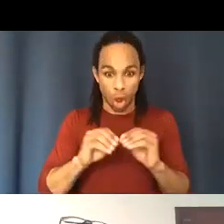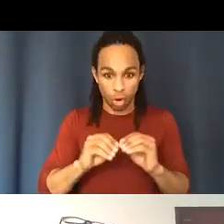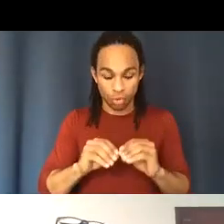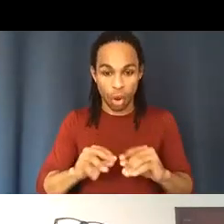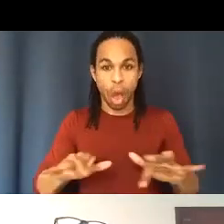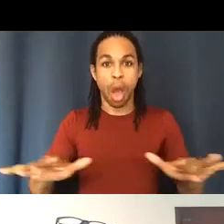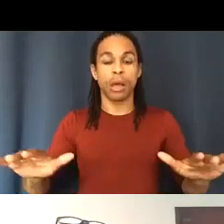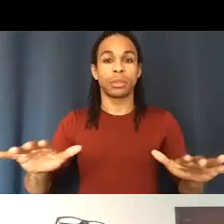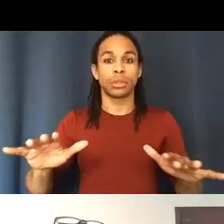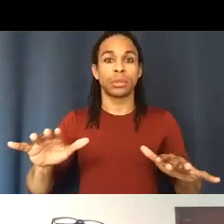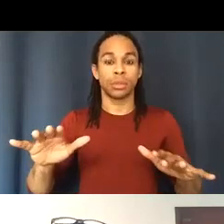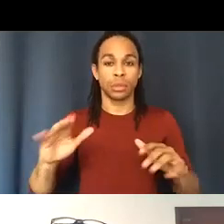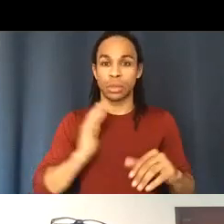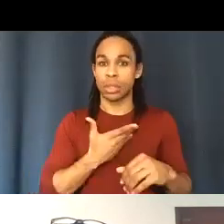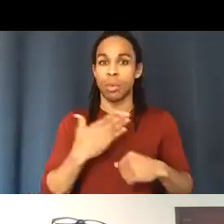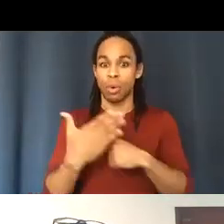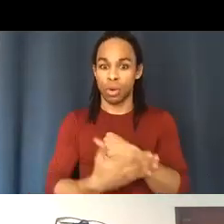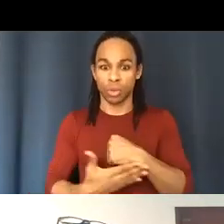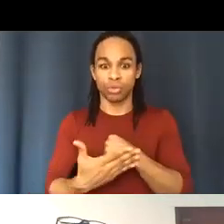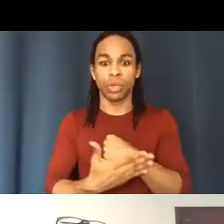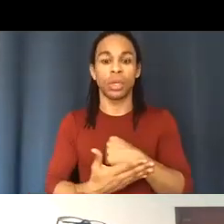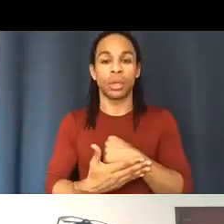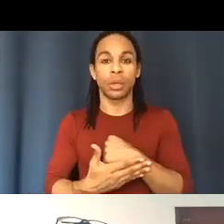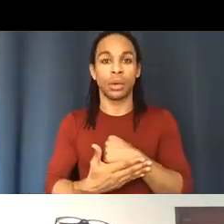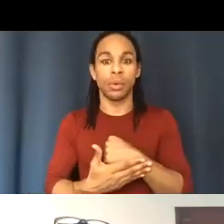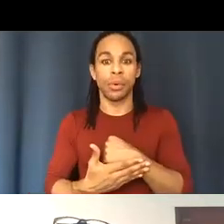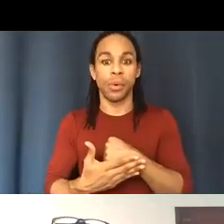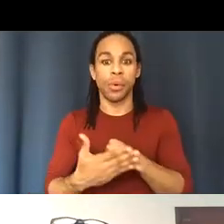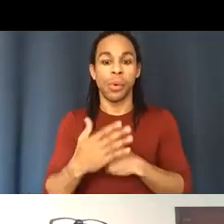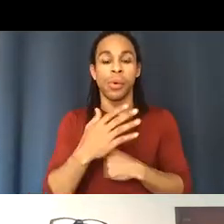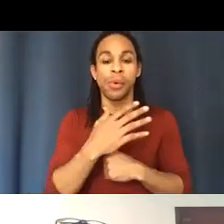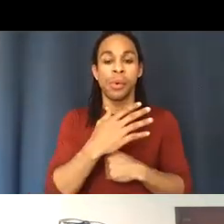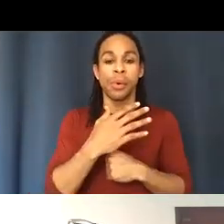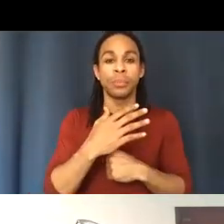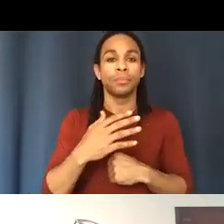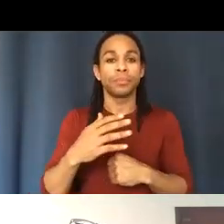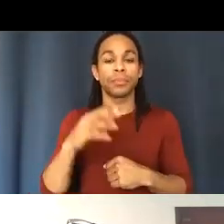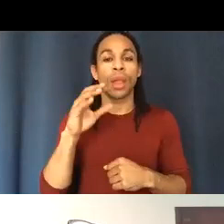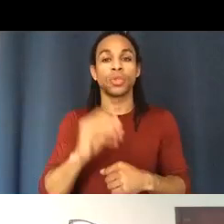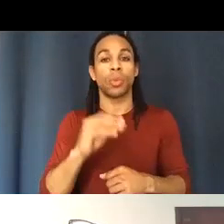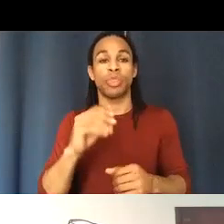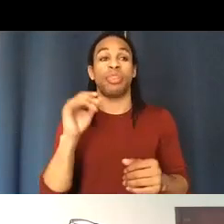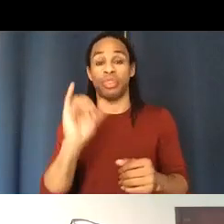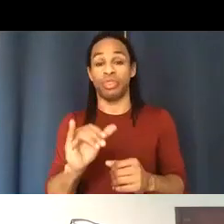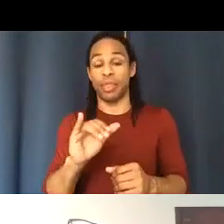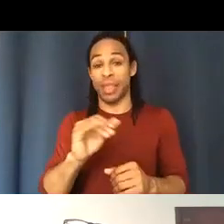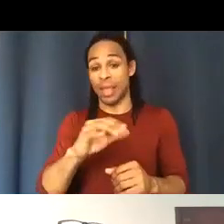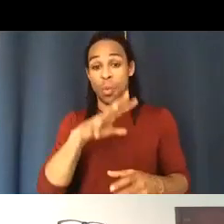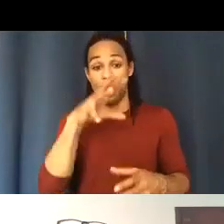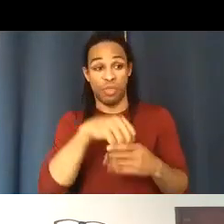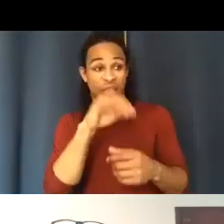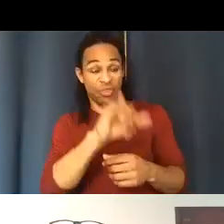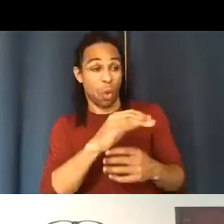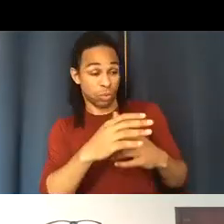and then deployed. Currently, we're trying to work on how to deploy and implement that program. Whereas in Cornwall, we were working there,